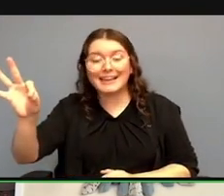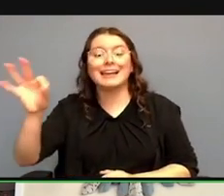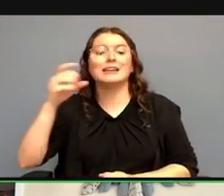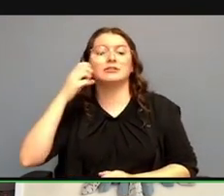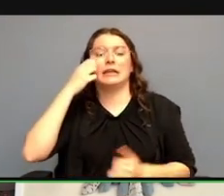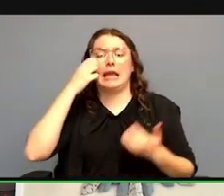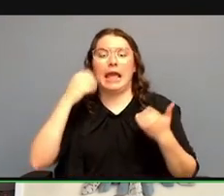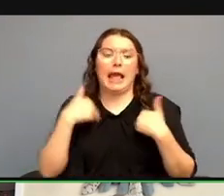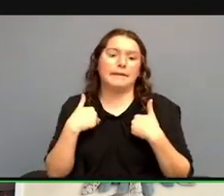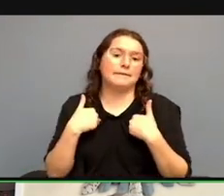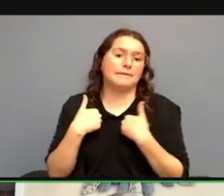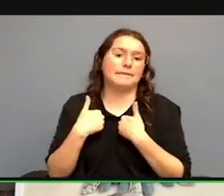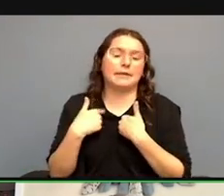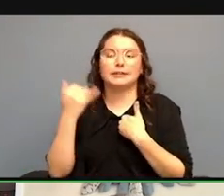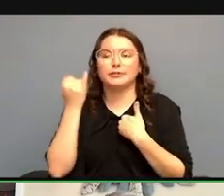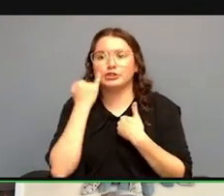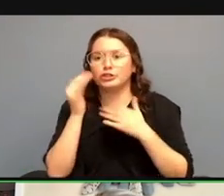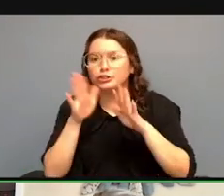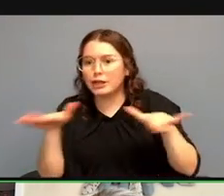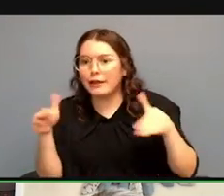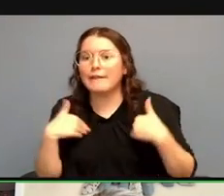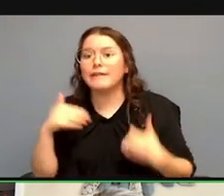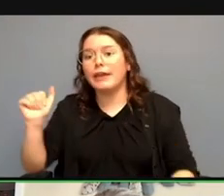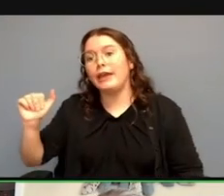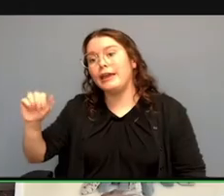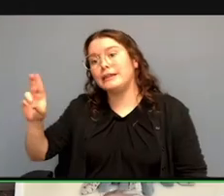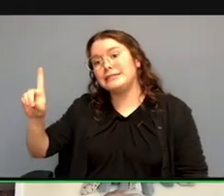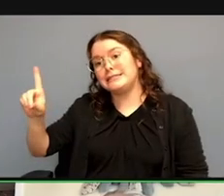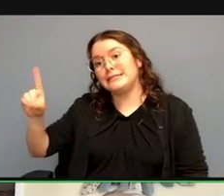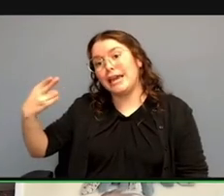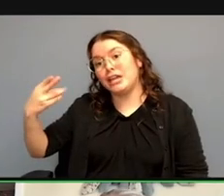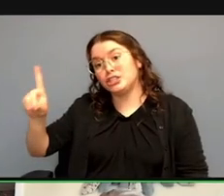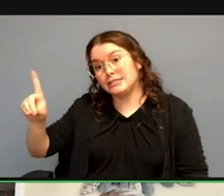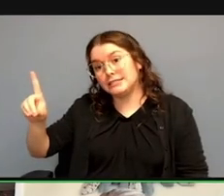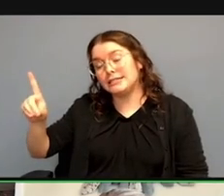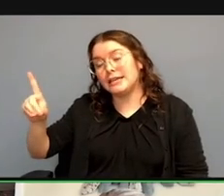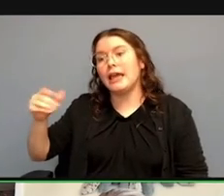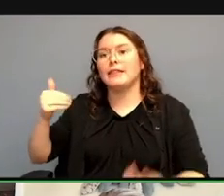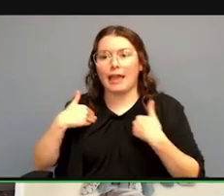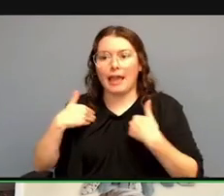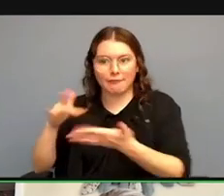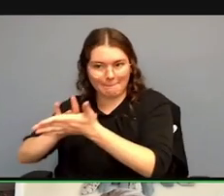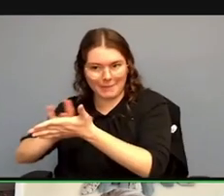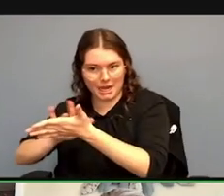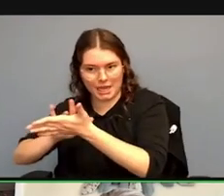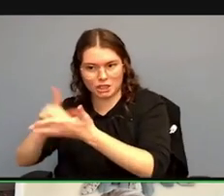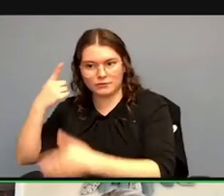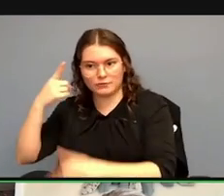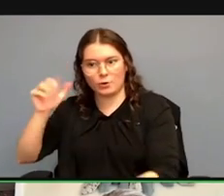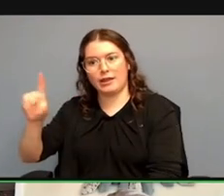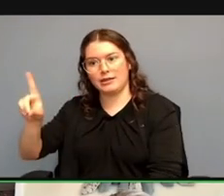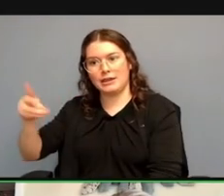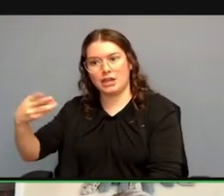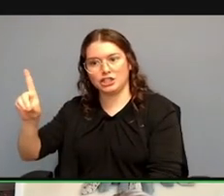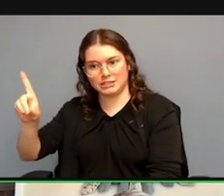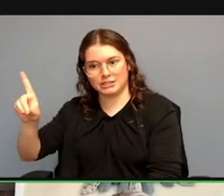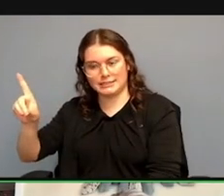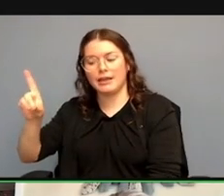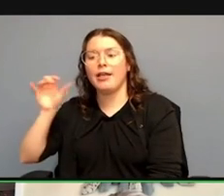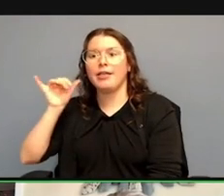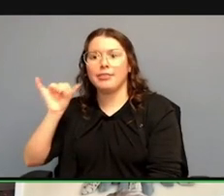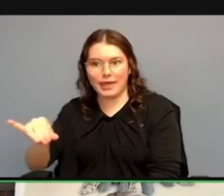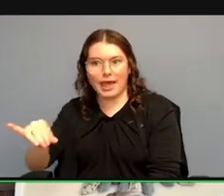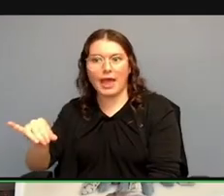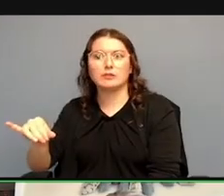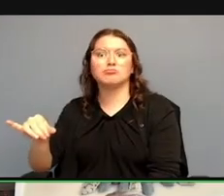meaning if a child has ADHD and they take medication for that ADHD that effectively manages